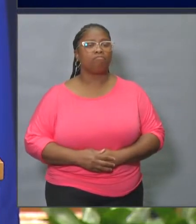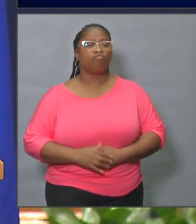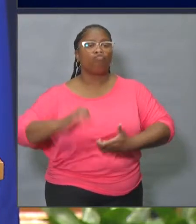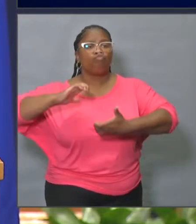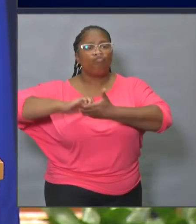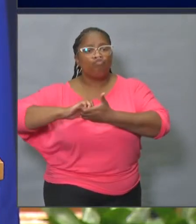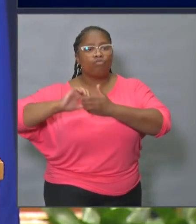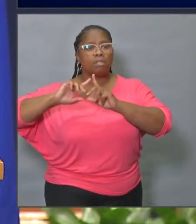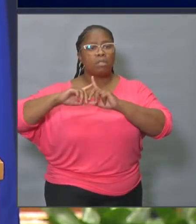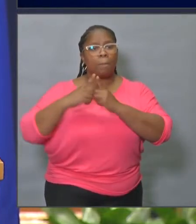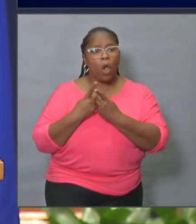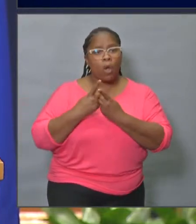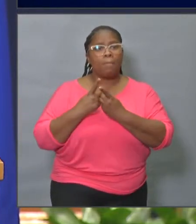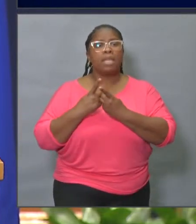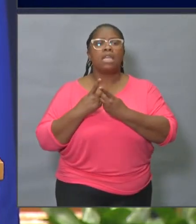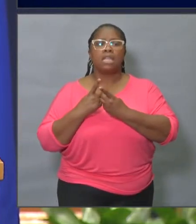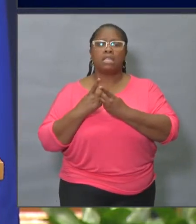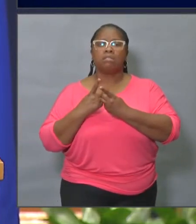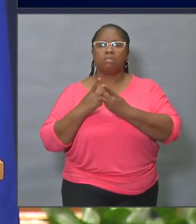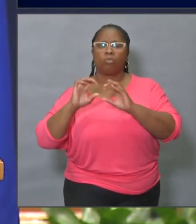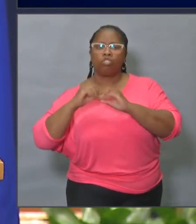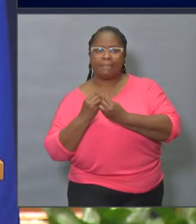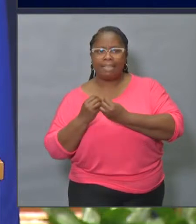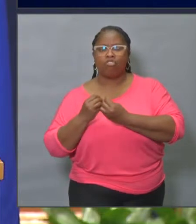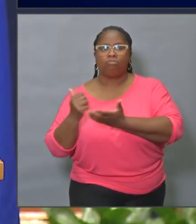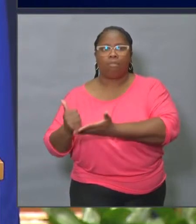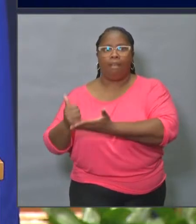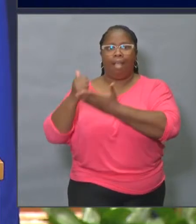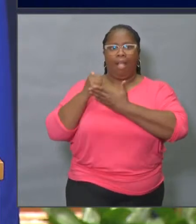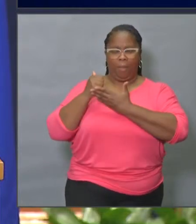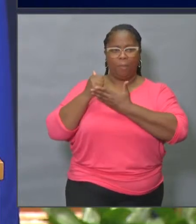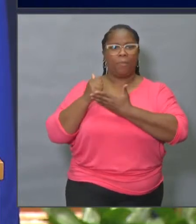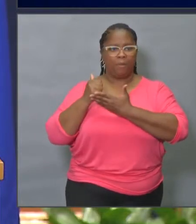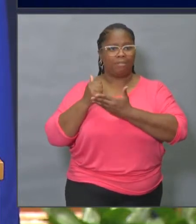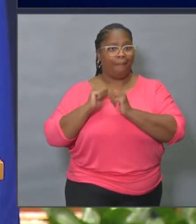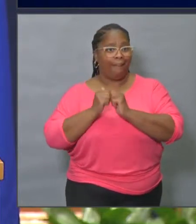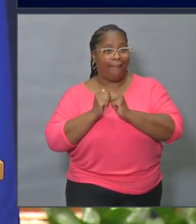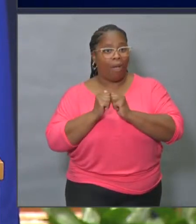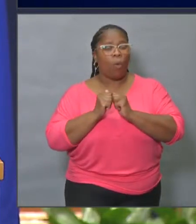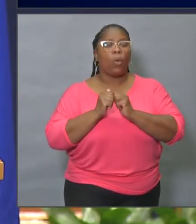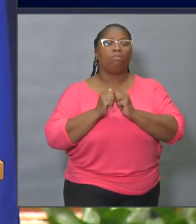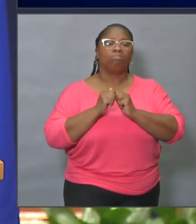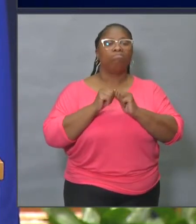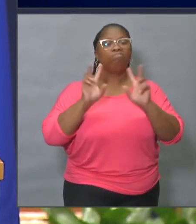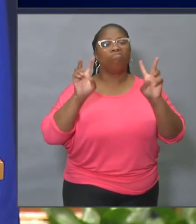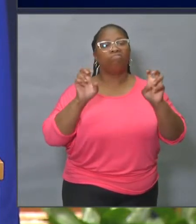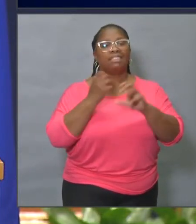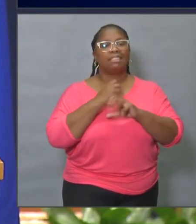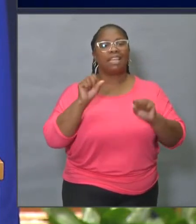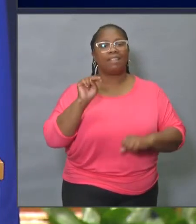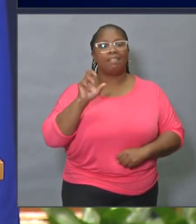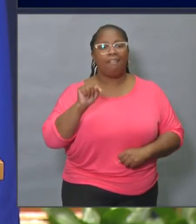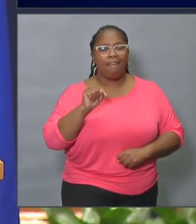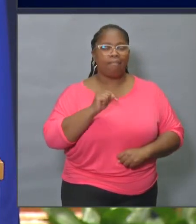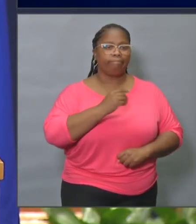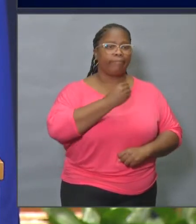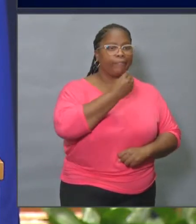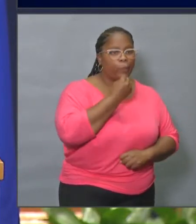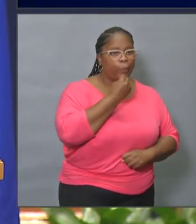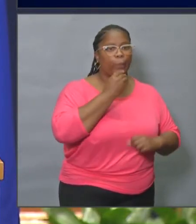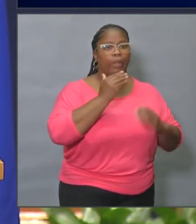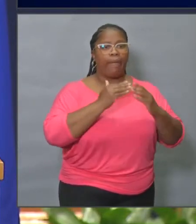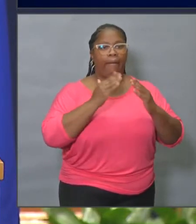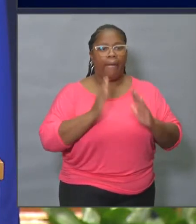offer services that are related to our safety net: food, housing, and other supports, including mental health